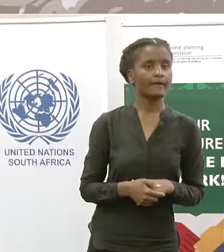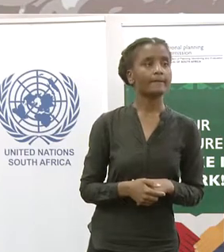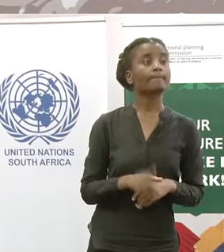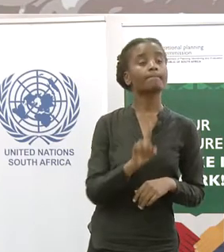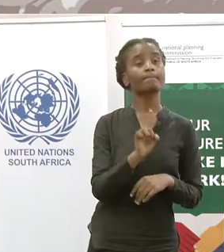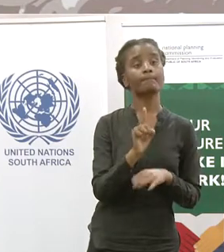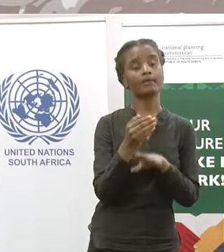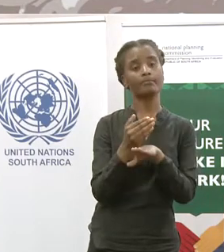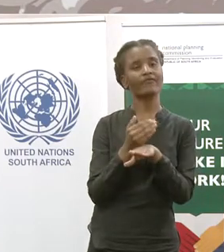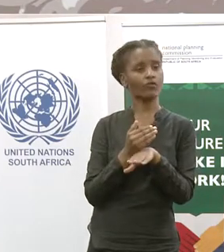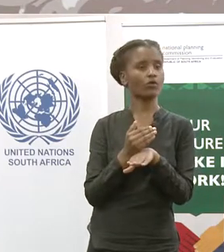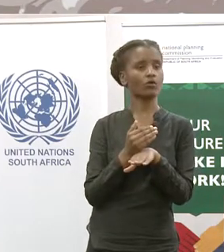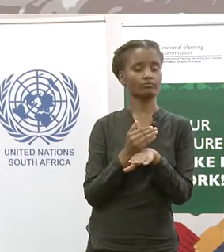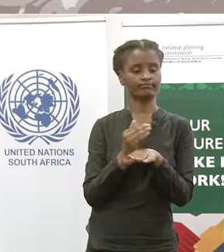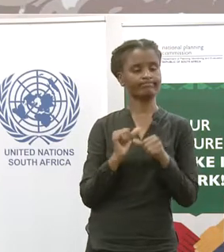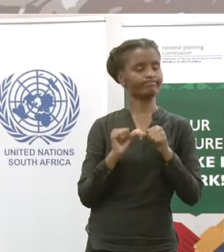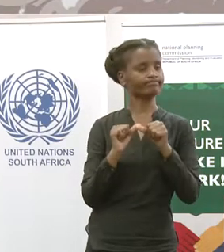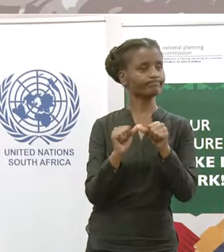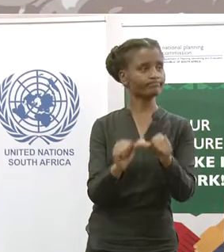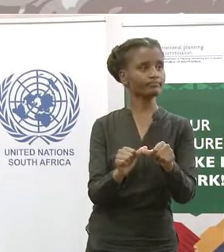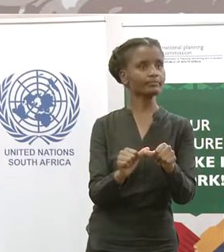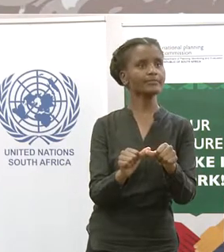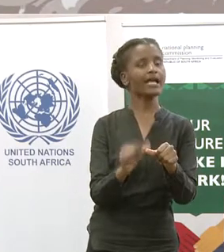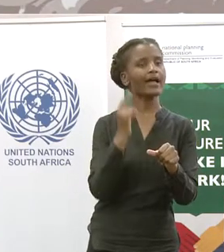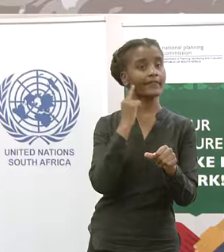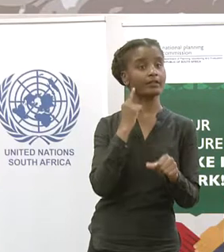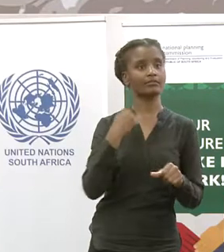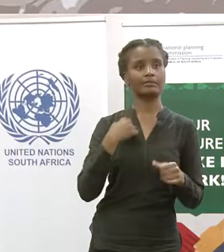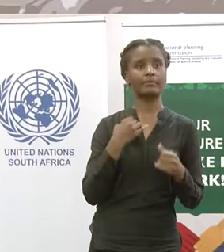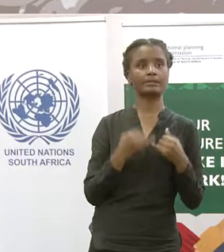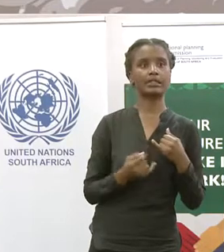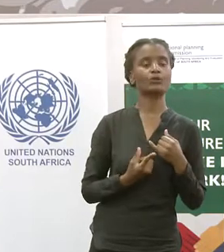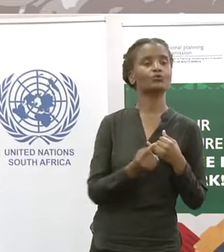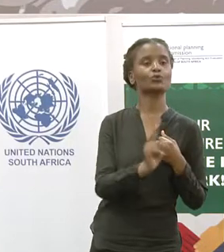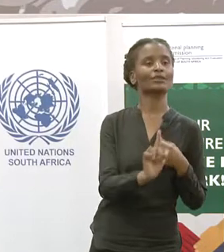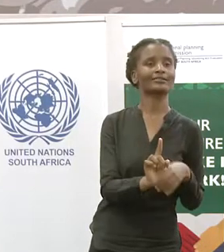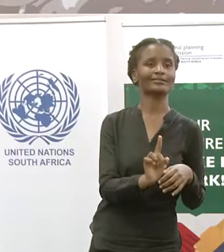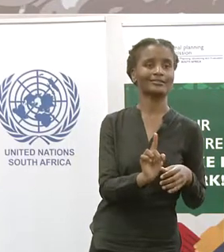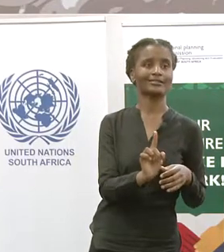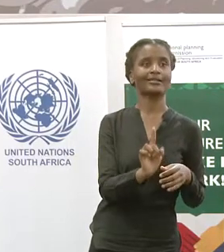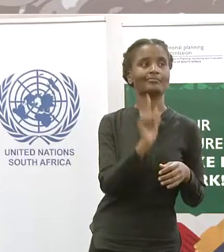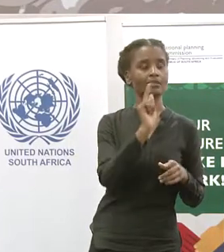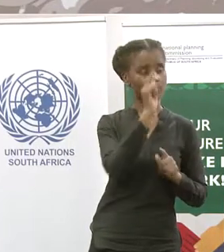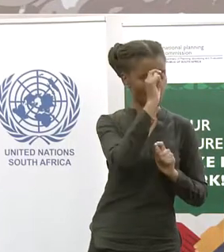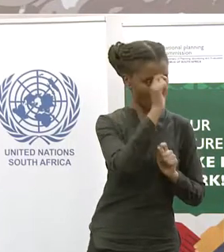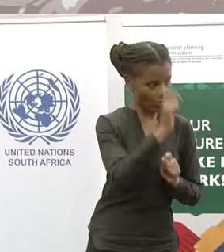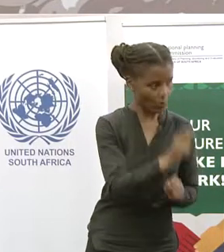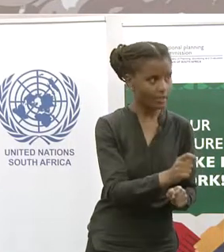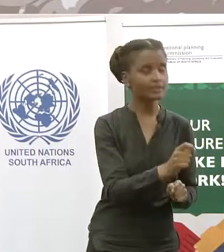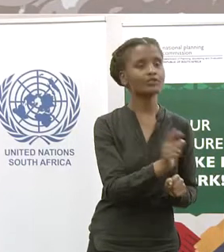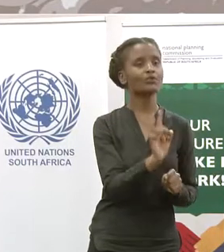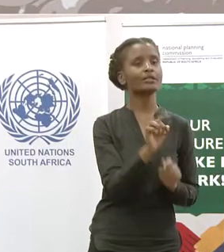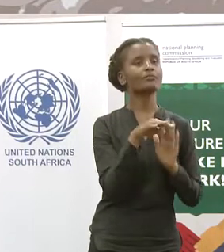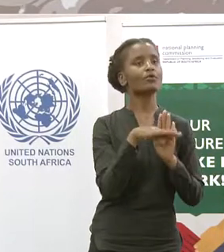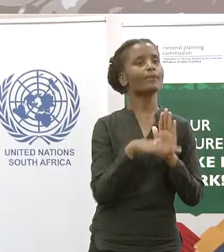we proceed again, it would be amiss for me not to acknowledge the program that